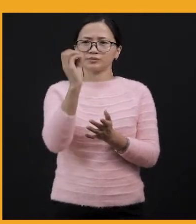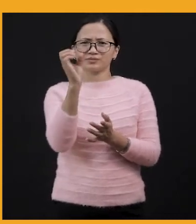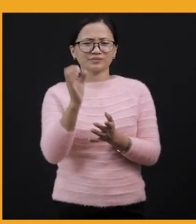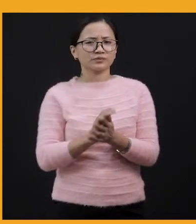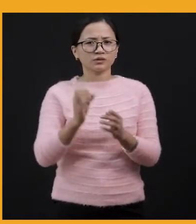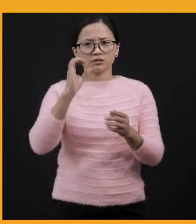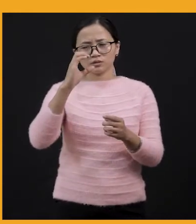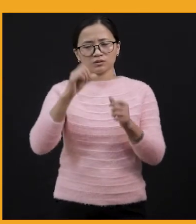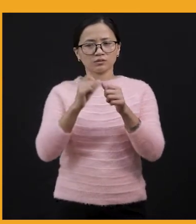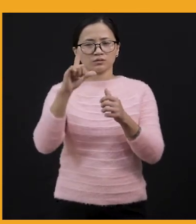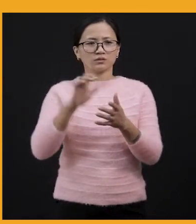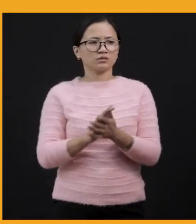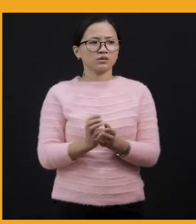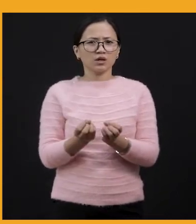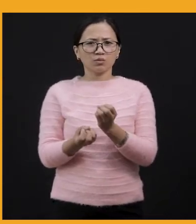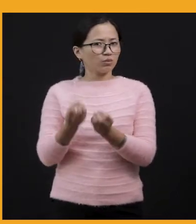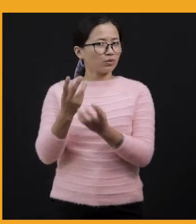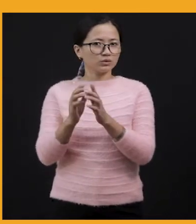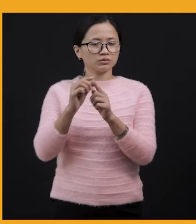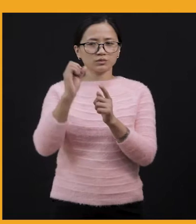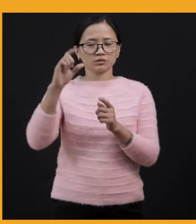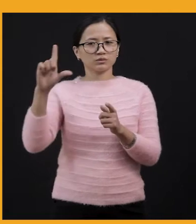pollution from cars,